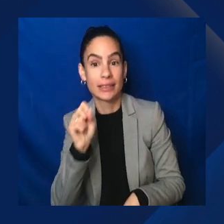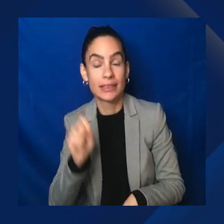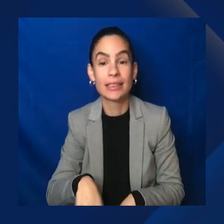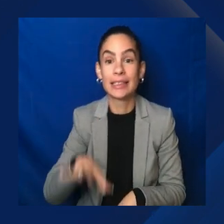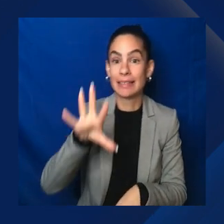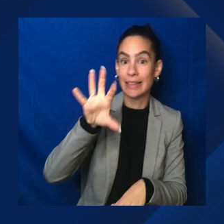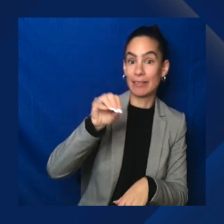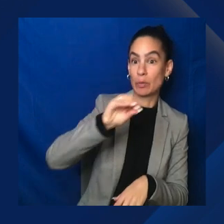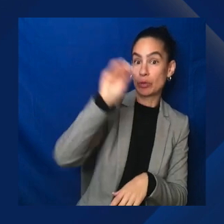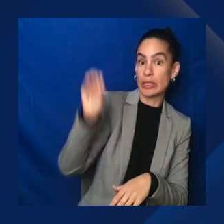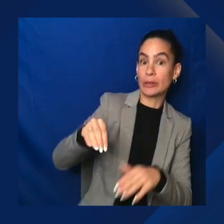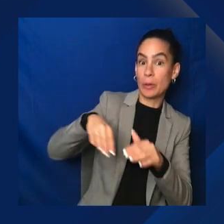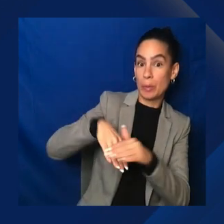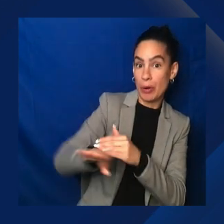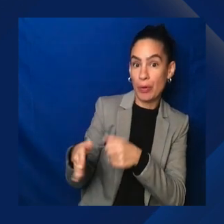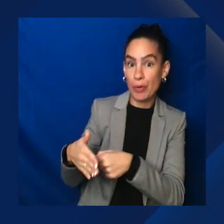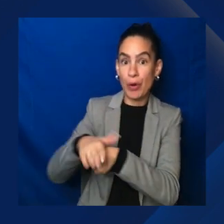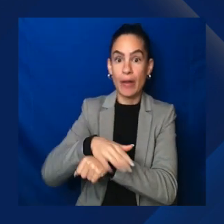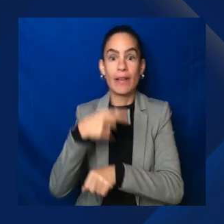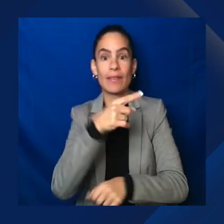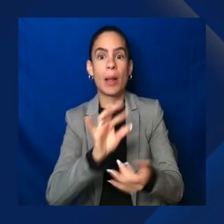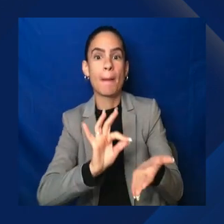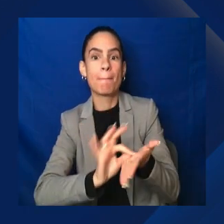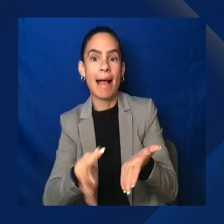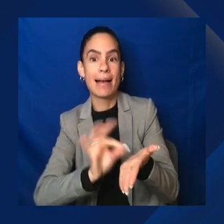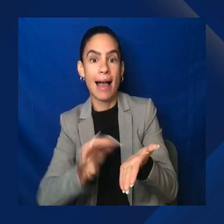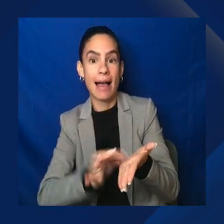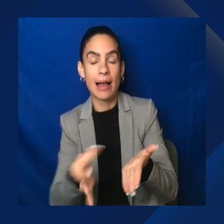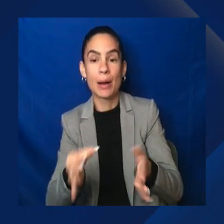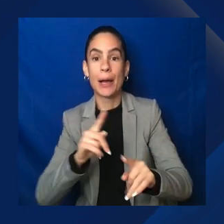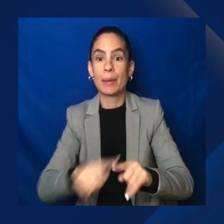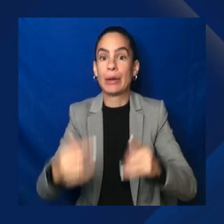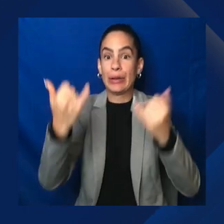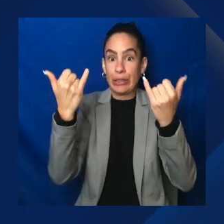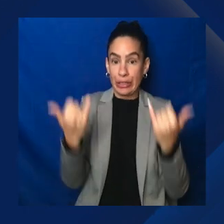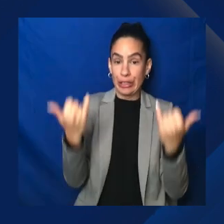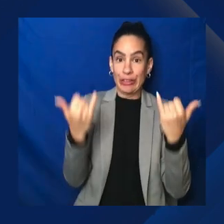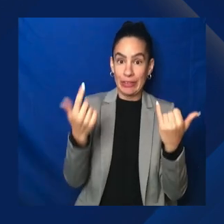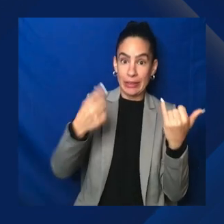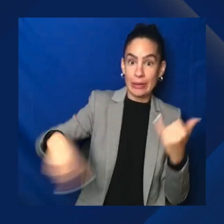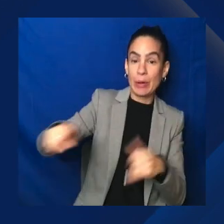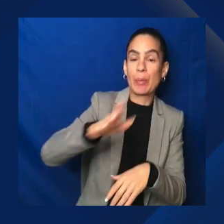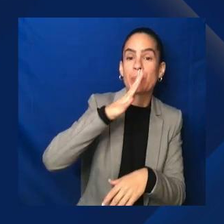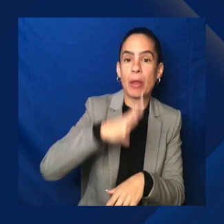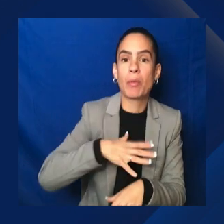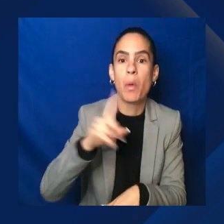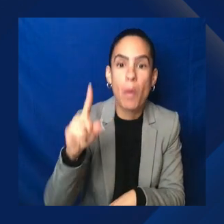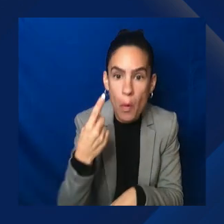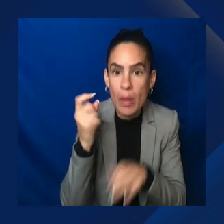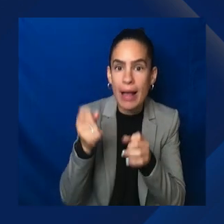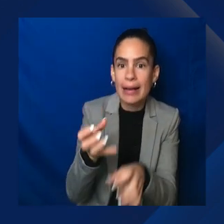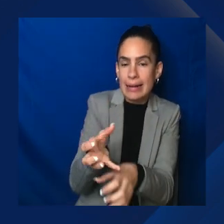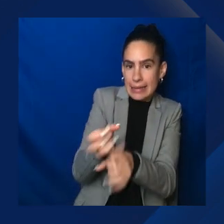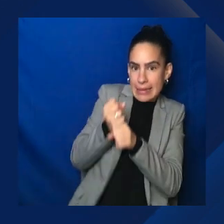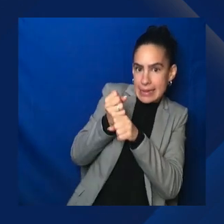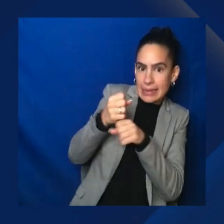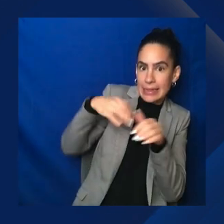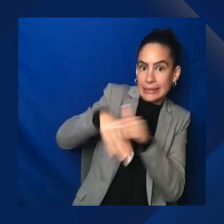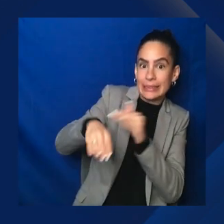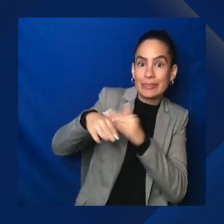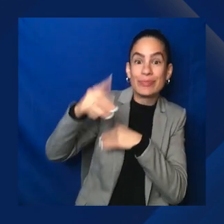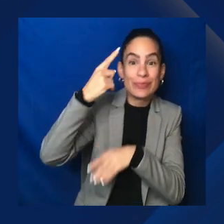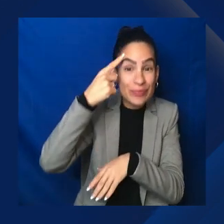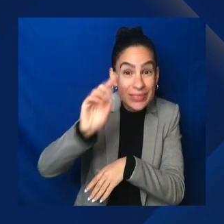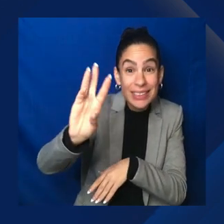currently pregnant women only qualify for state Medicaid coverage for up to 60 days after the birth of their baby.